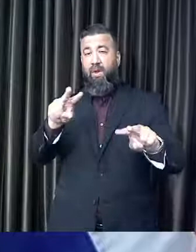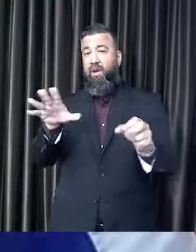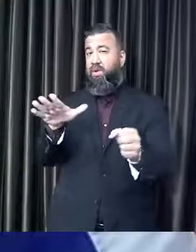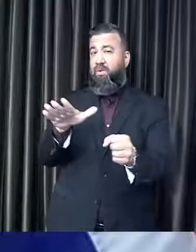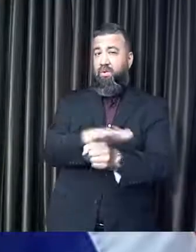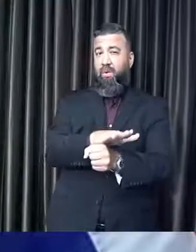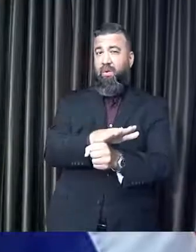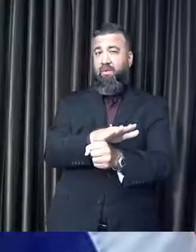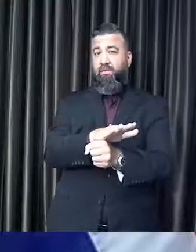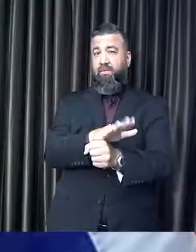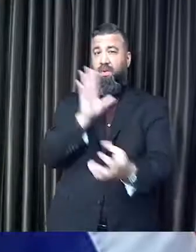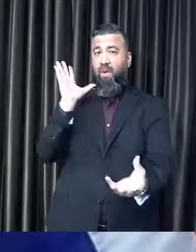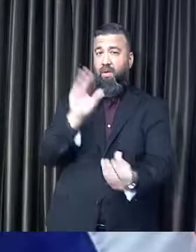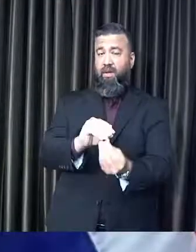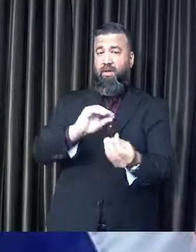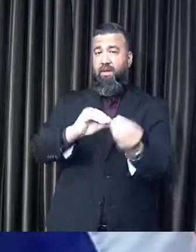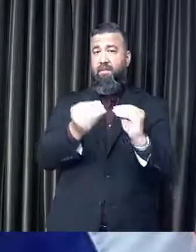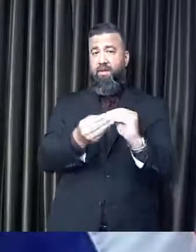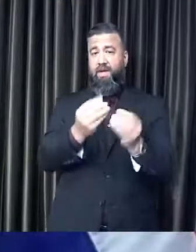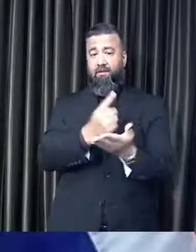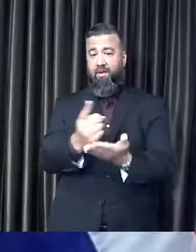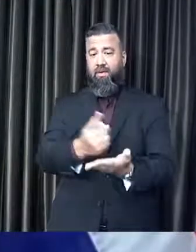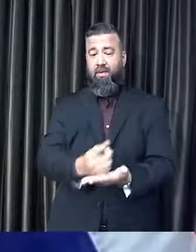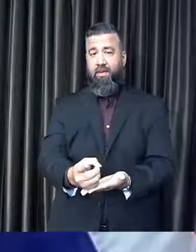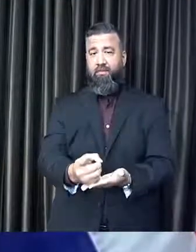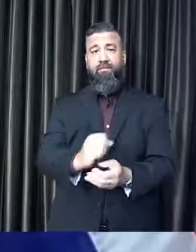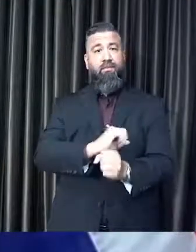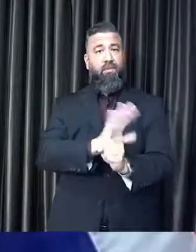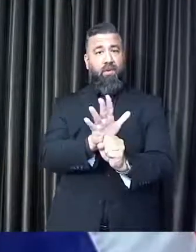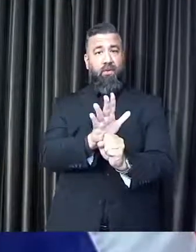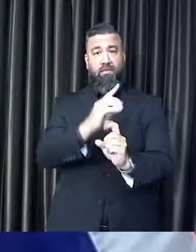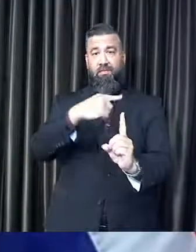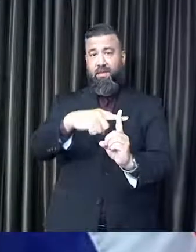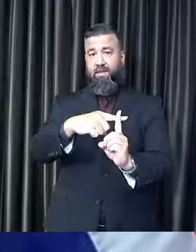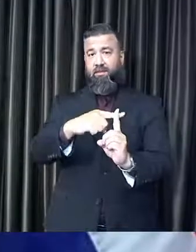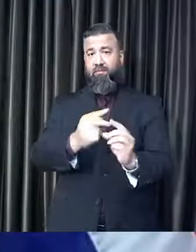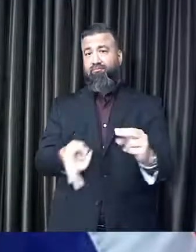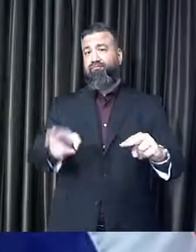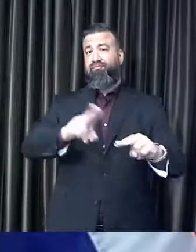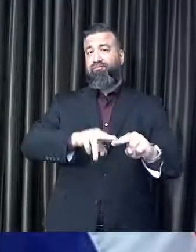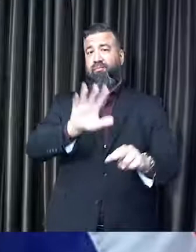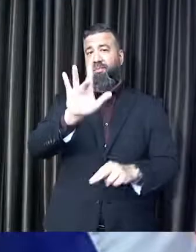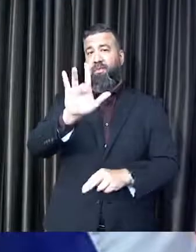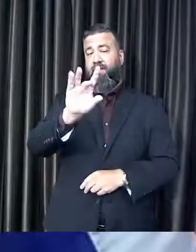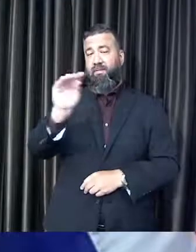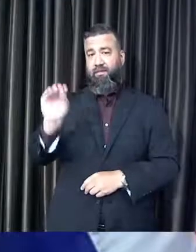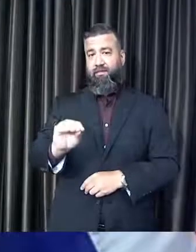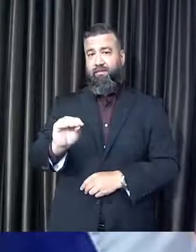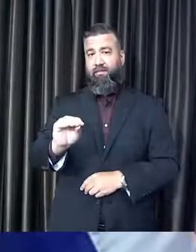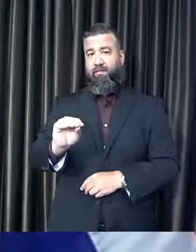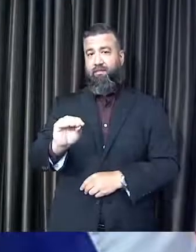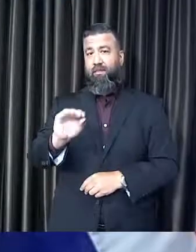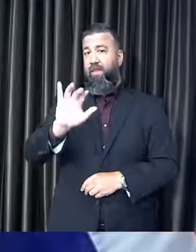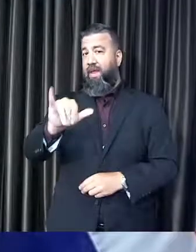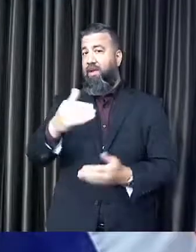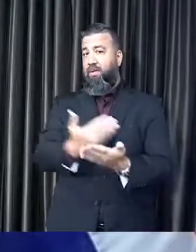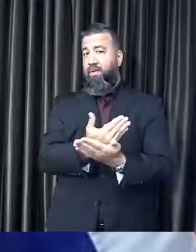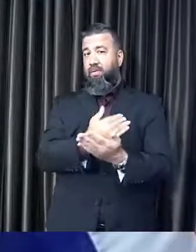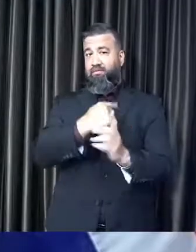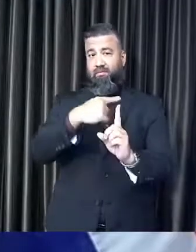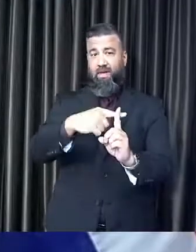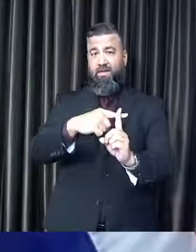over week, COVID cases have increased nearly 25% in St. Louis County, and these new cases are